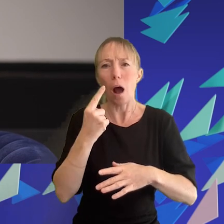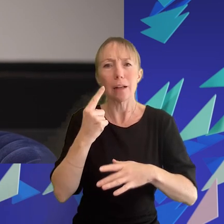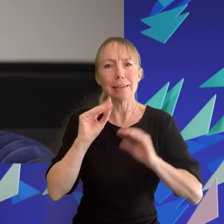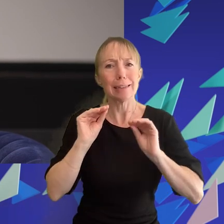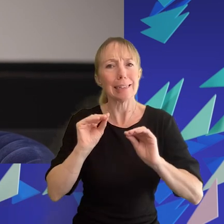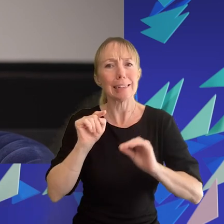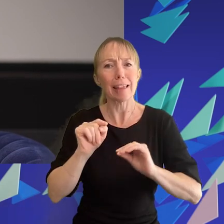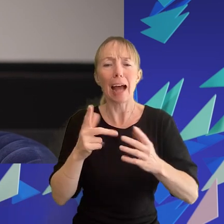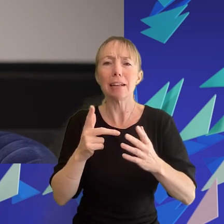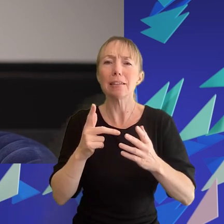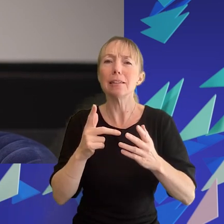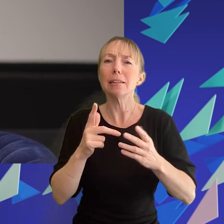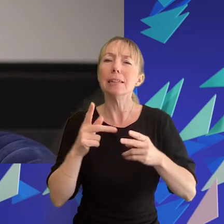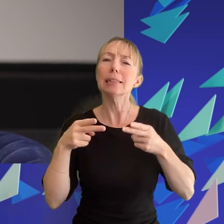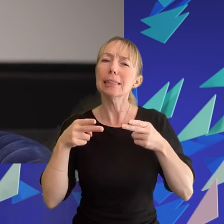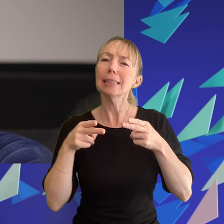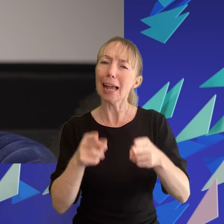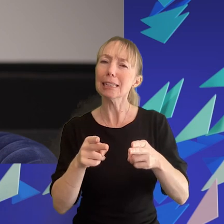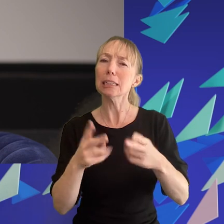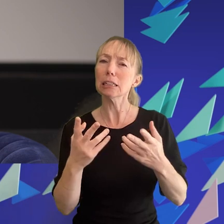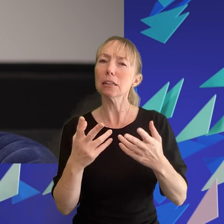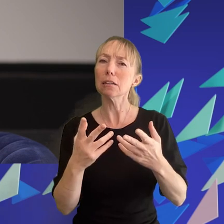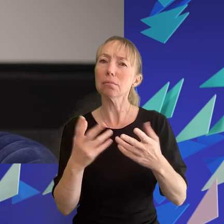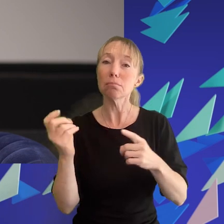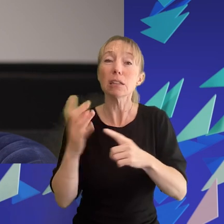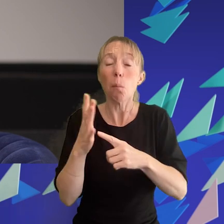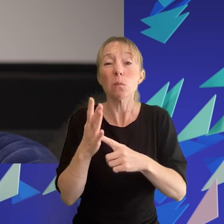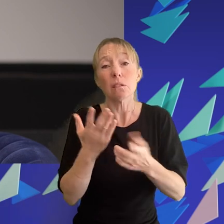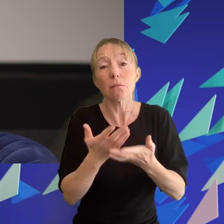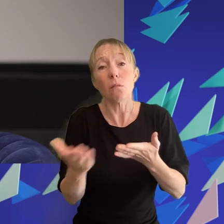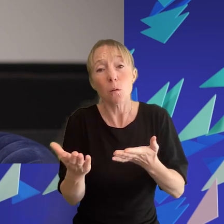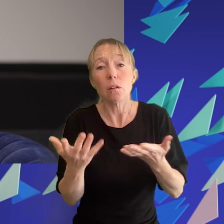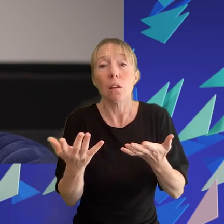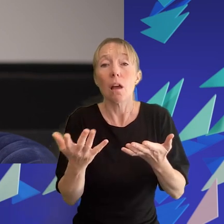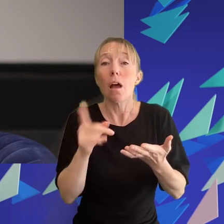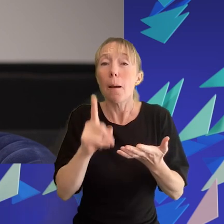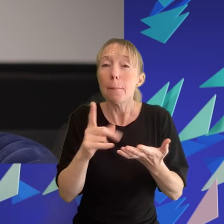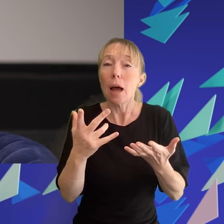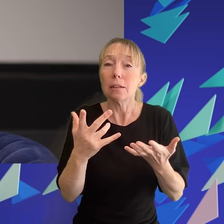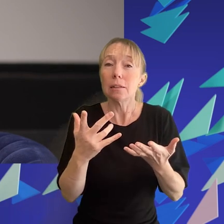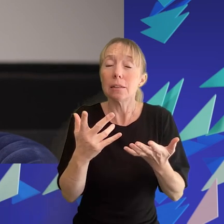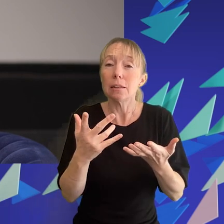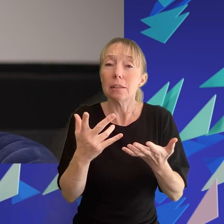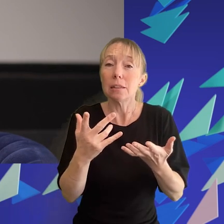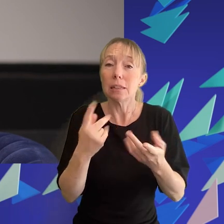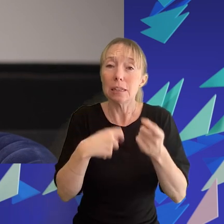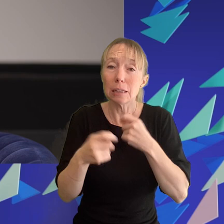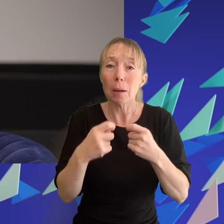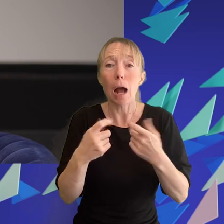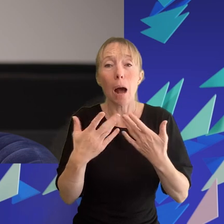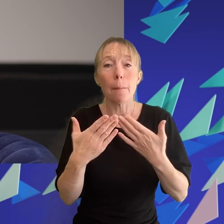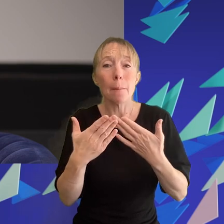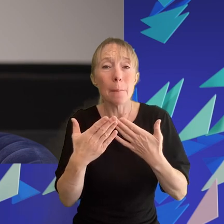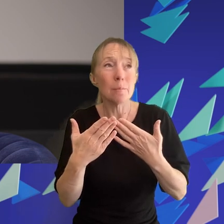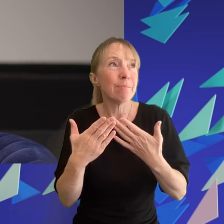think technique in cinema is important, I think, but it has become even more